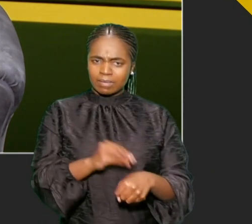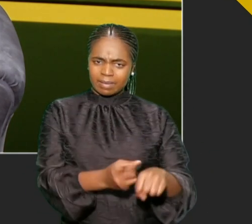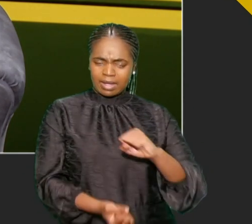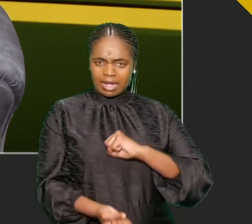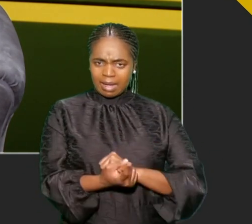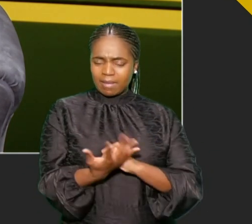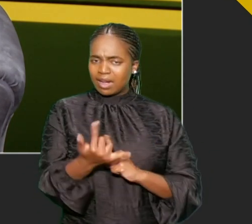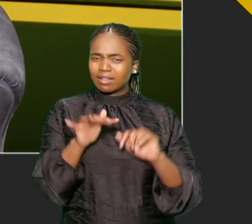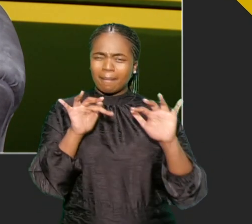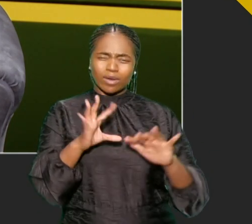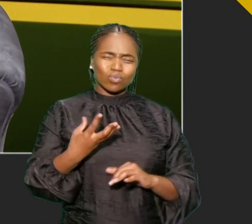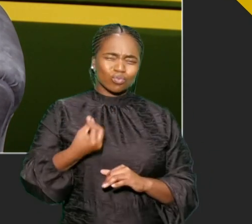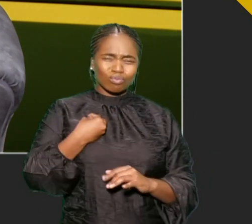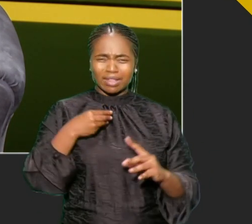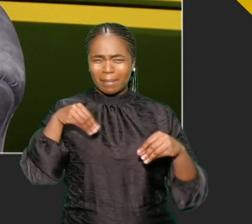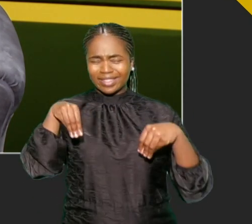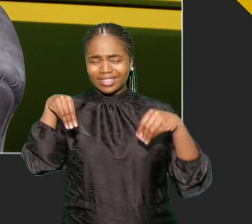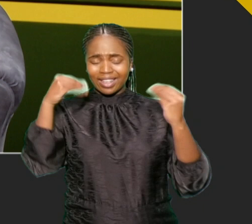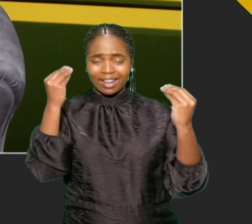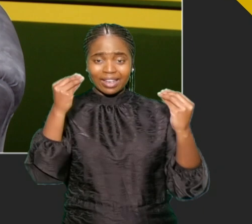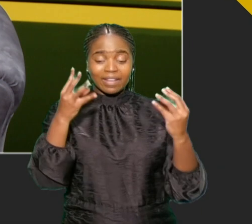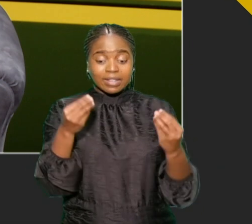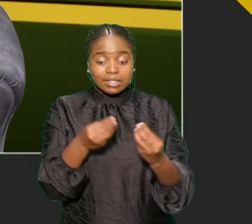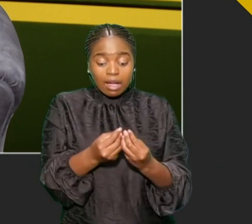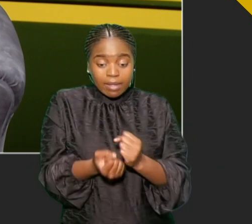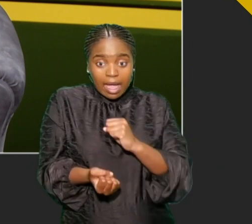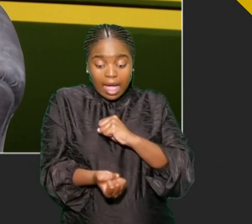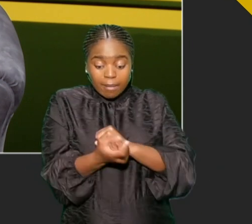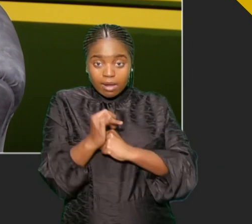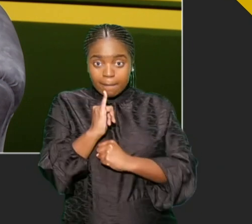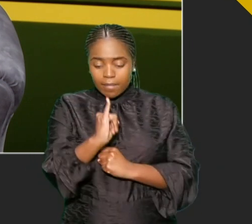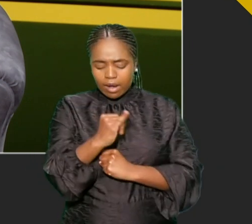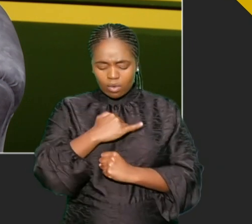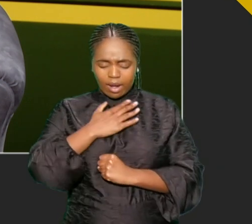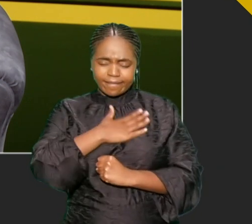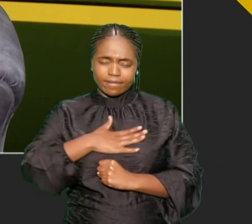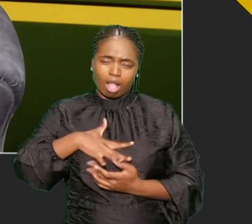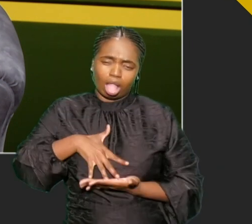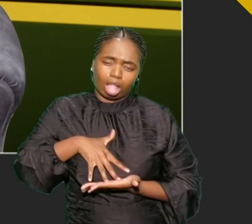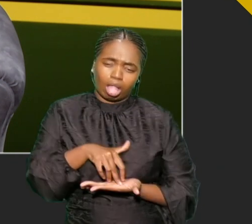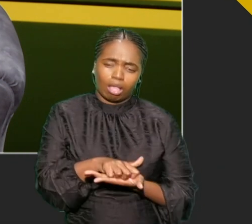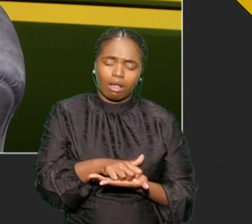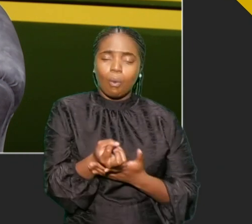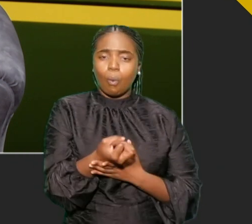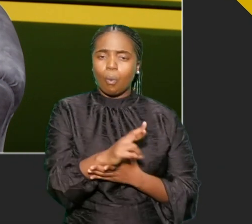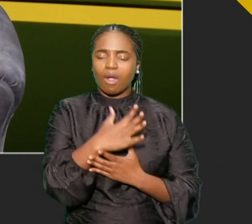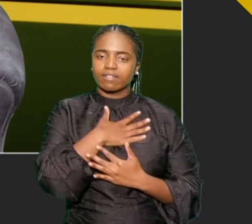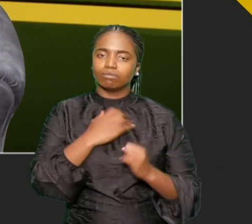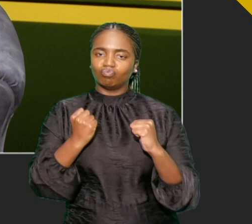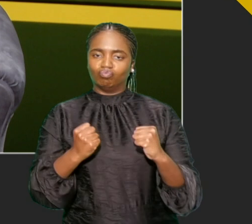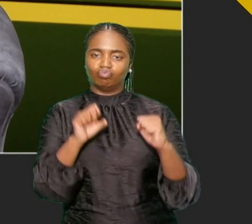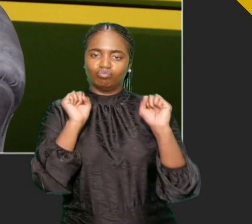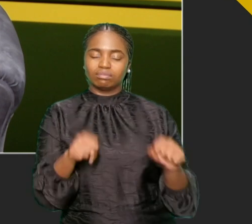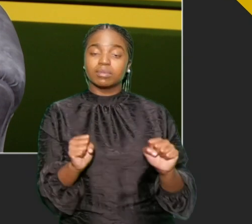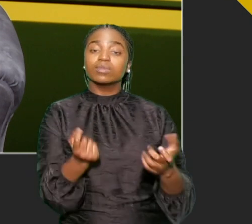nazo njengabantu abasha abadala. A crisis is something that can leave you feeling weak or sometimes at the end of it feeling stronger, and